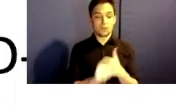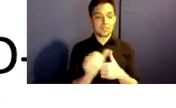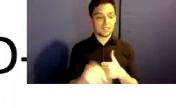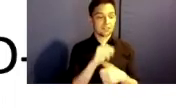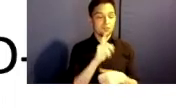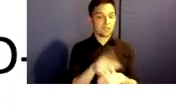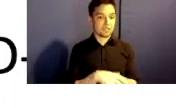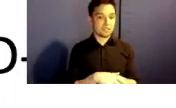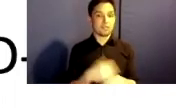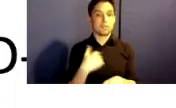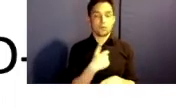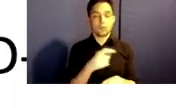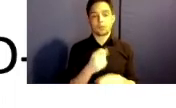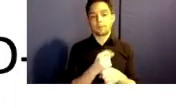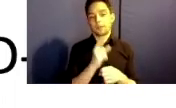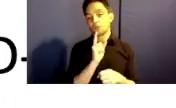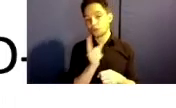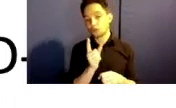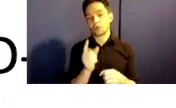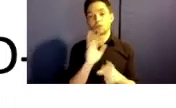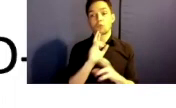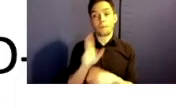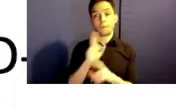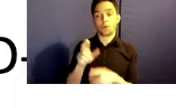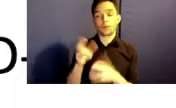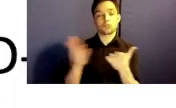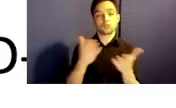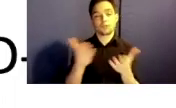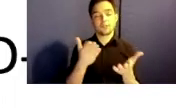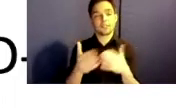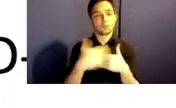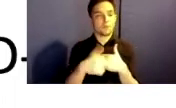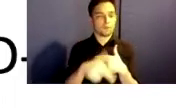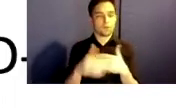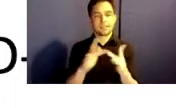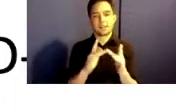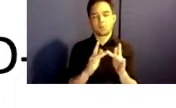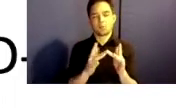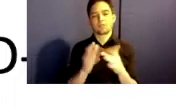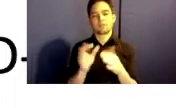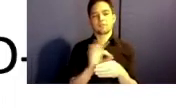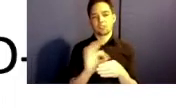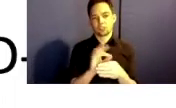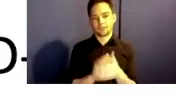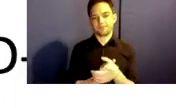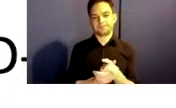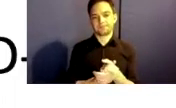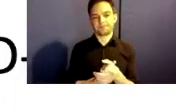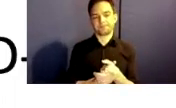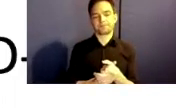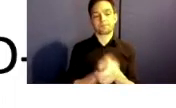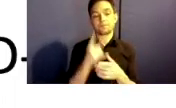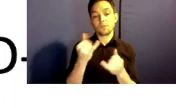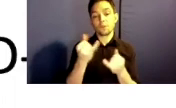should ensure that reporting and services referral network functions. As for the last slide, I